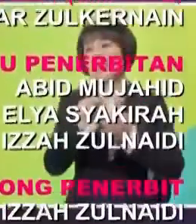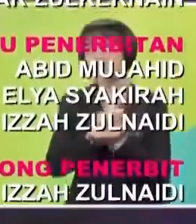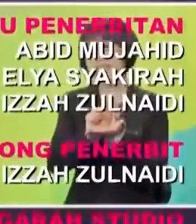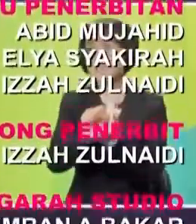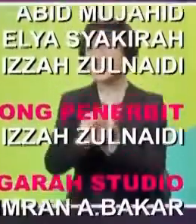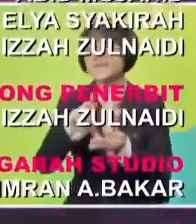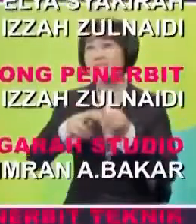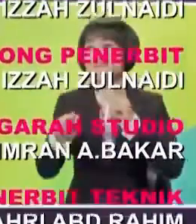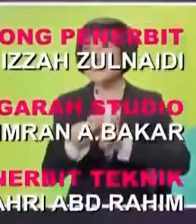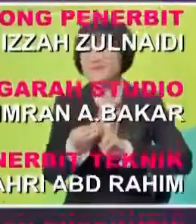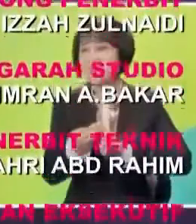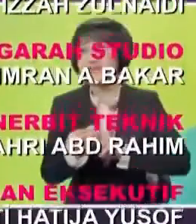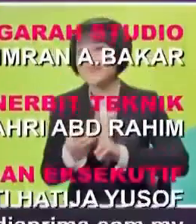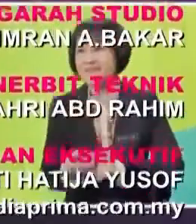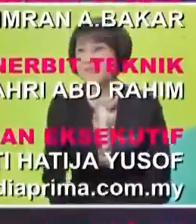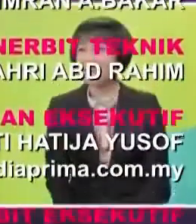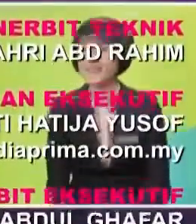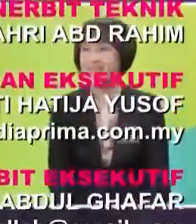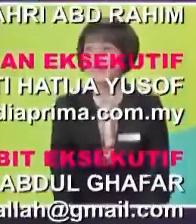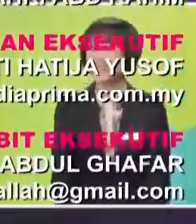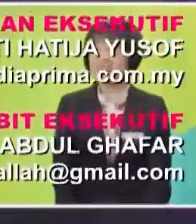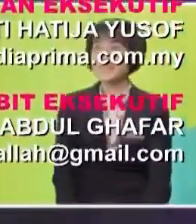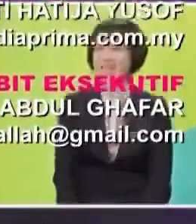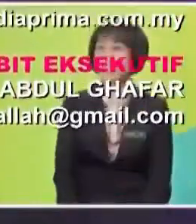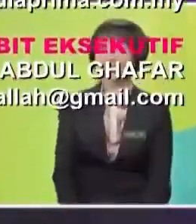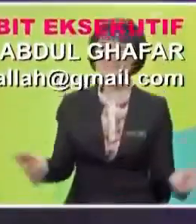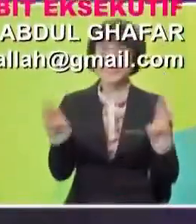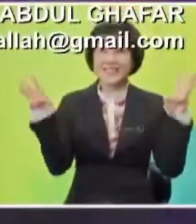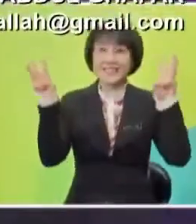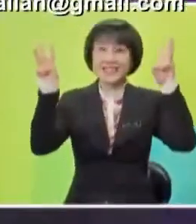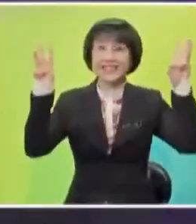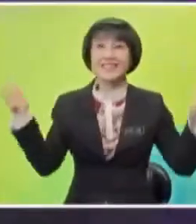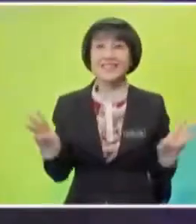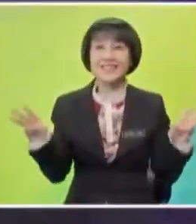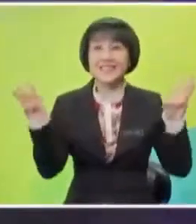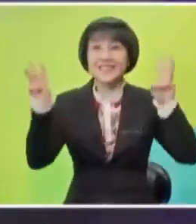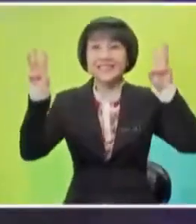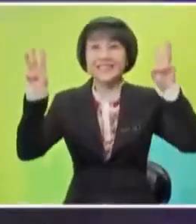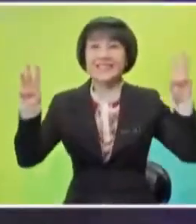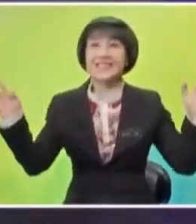hopefully I remember to get you something also in the near future. Wow.